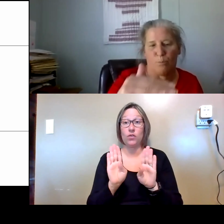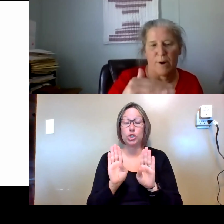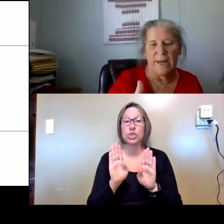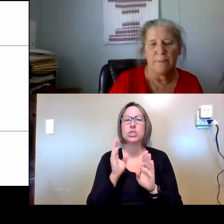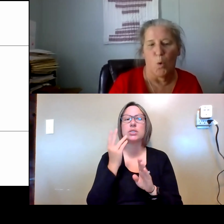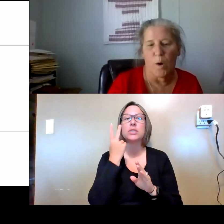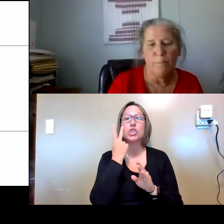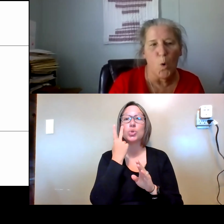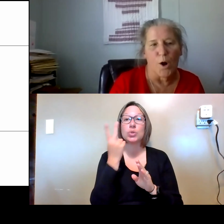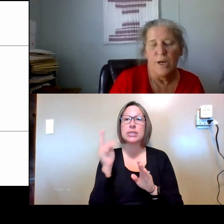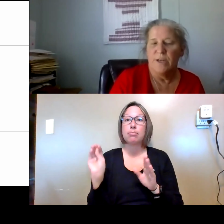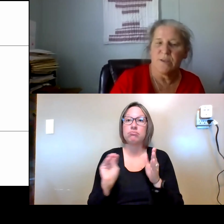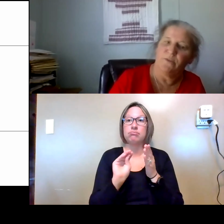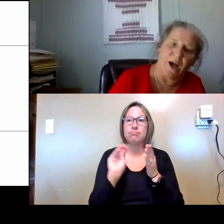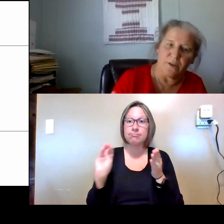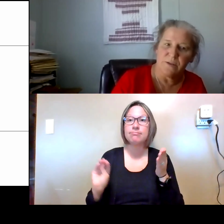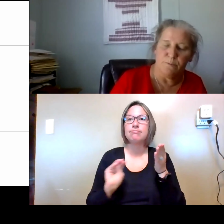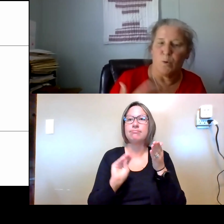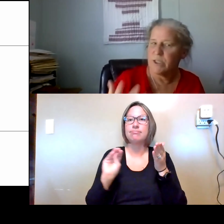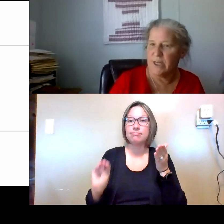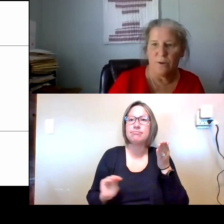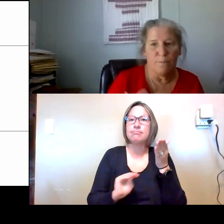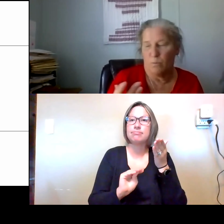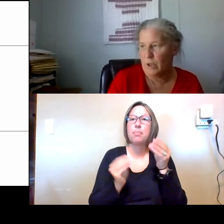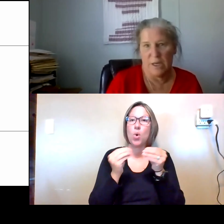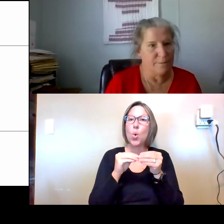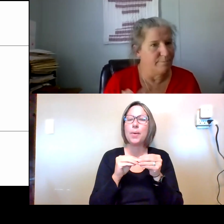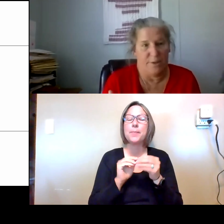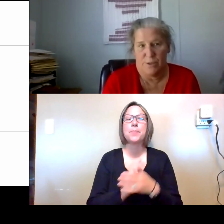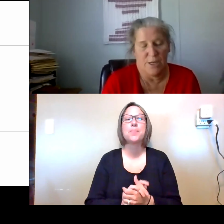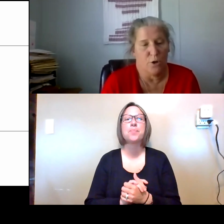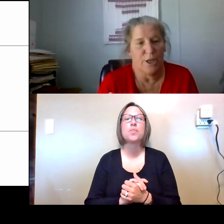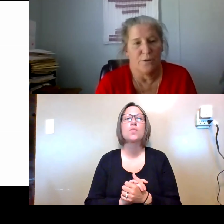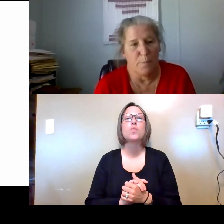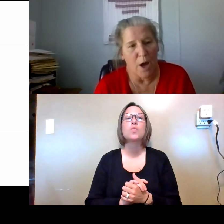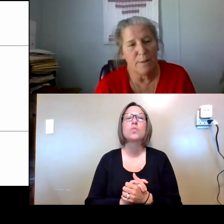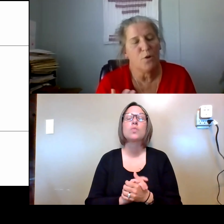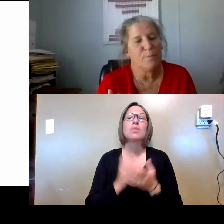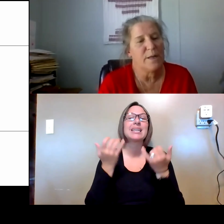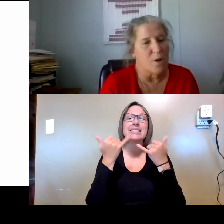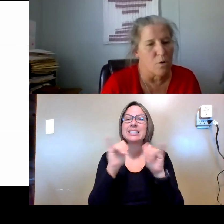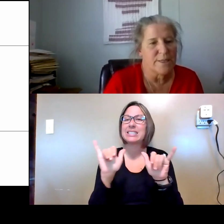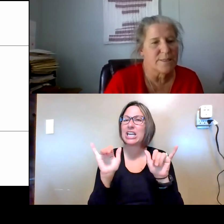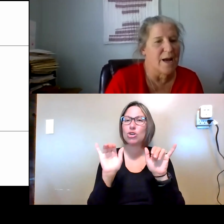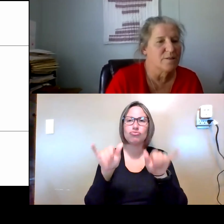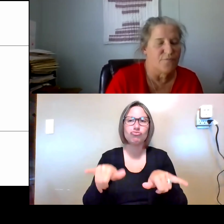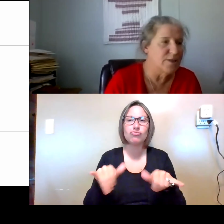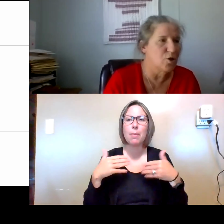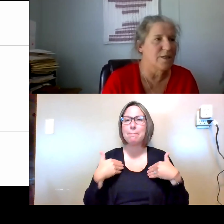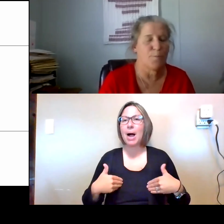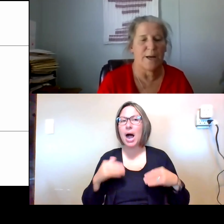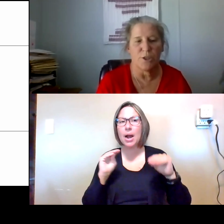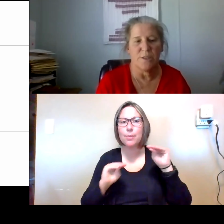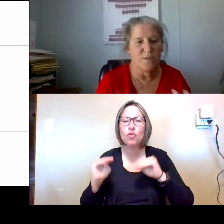to bring in more and more. So we've got those, they're still gonna use body movements, early sounds,